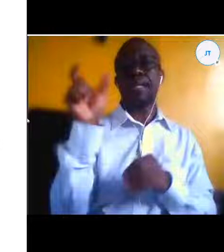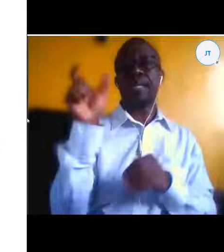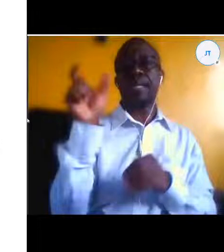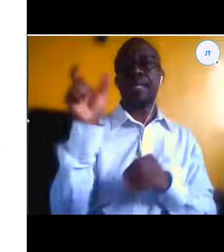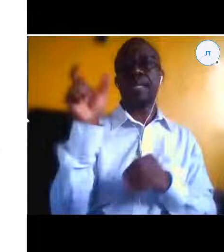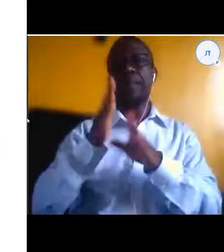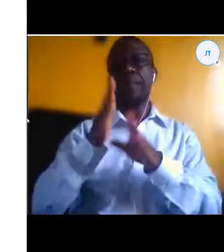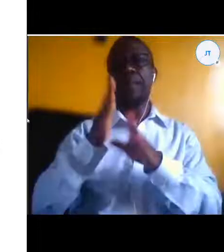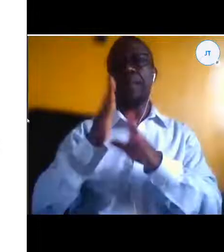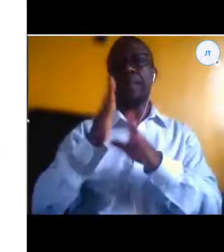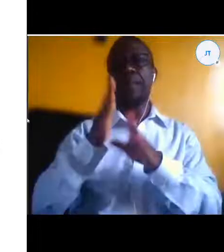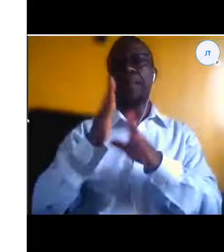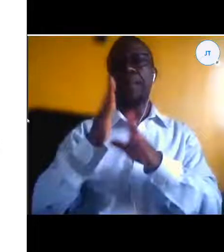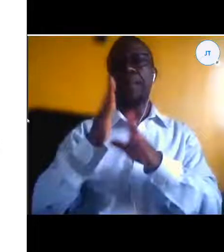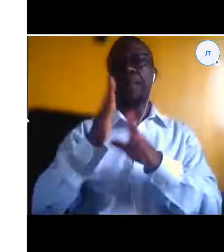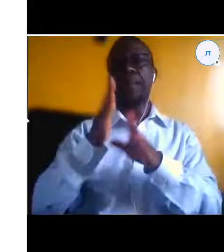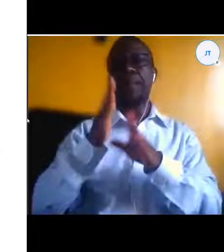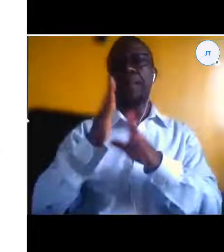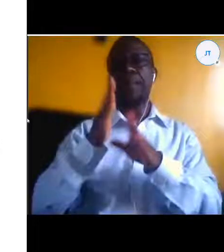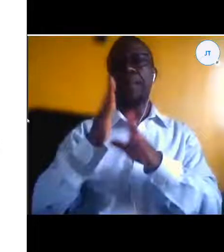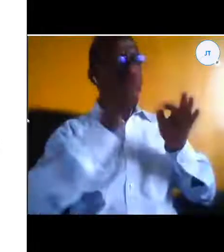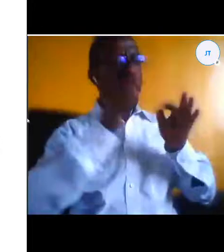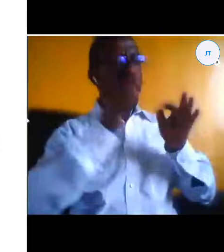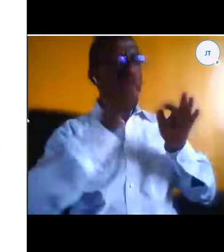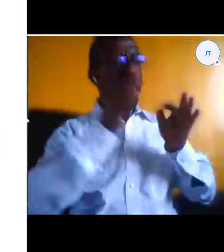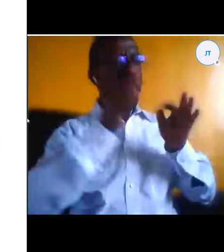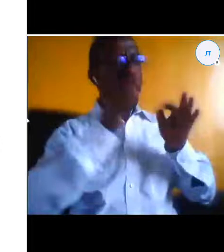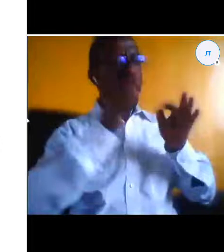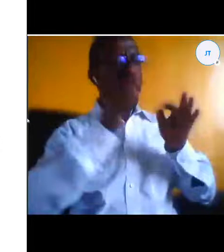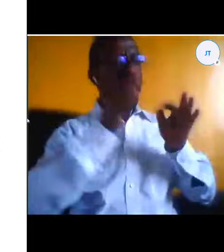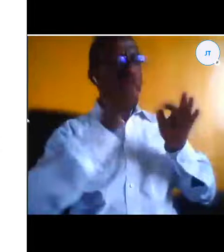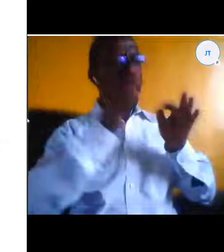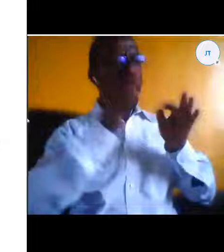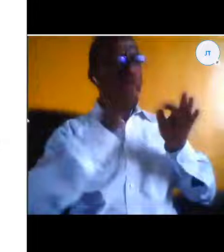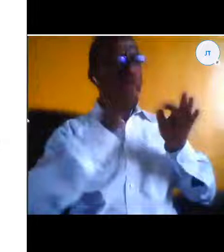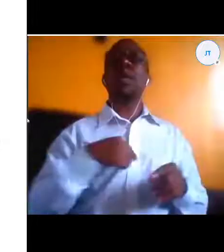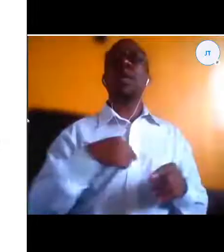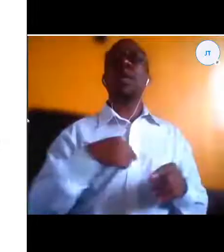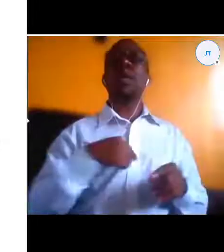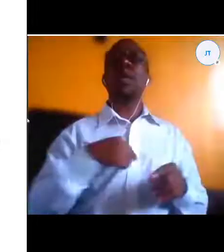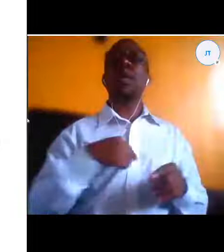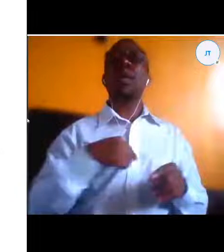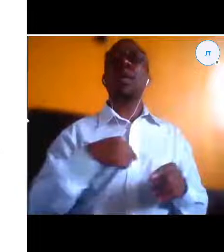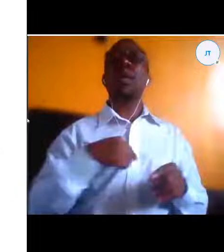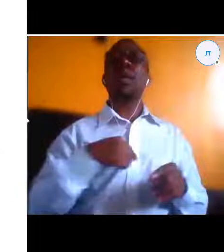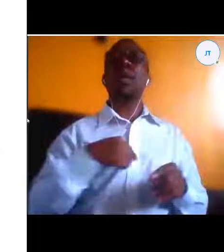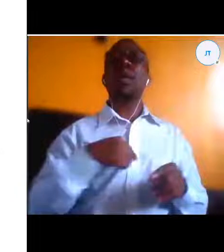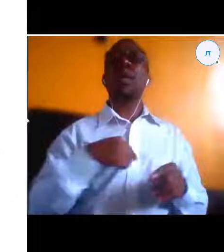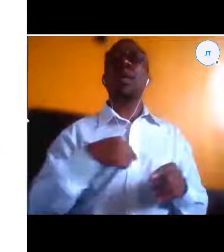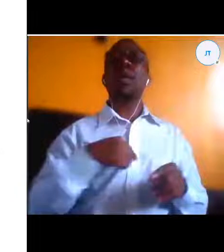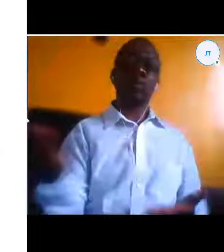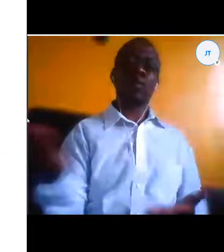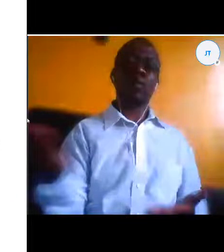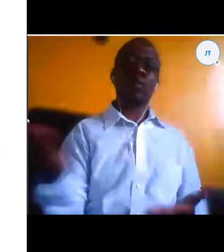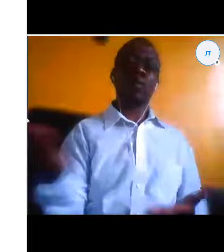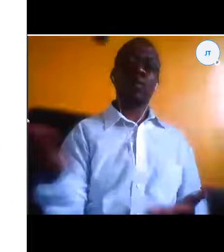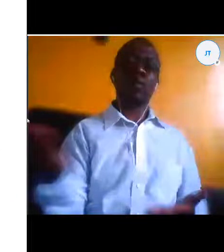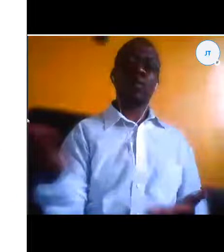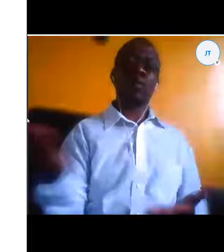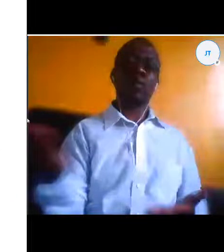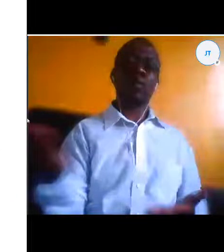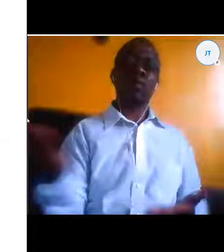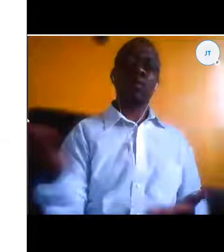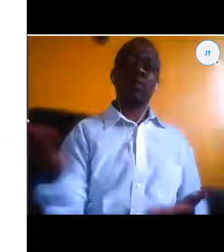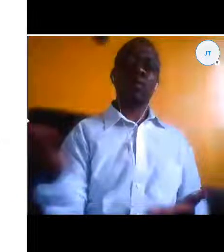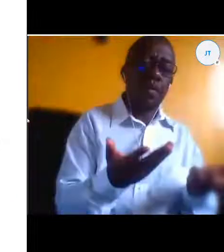of concentration. How do we make sure that they participate in forums? But that's where the innovation needs